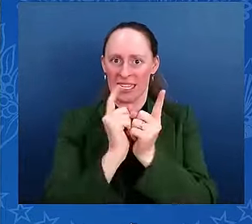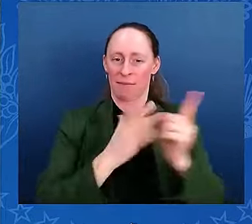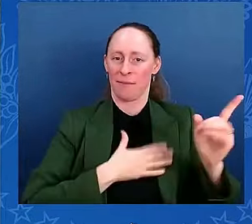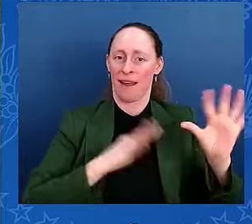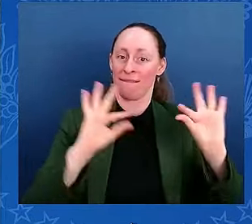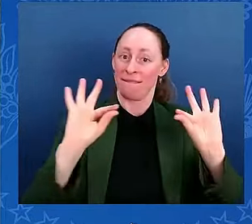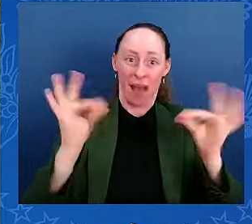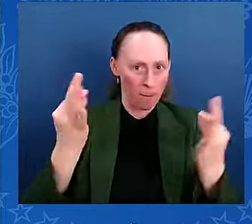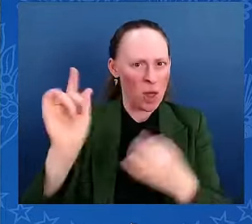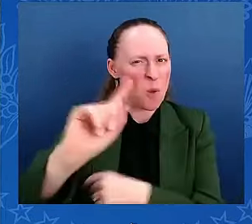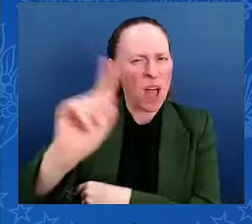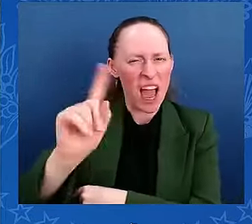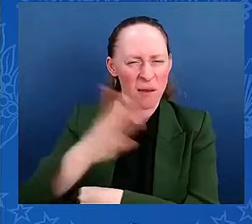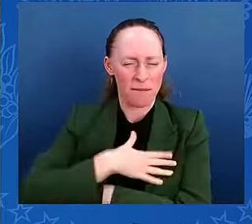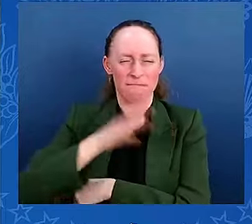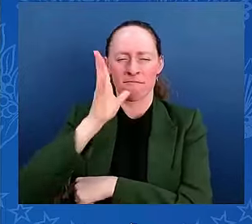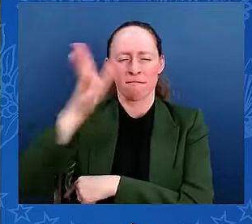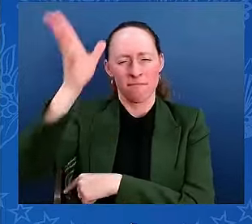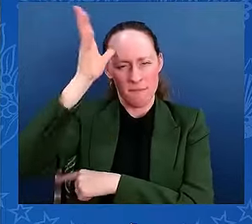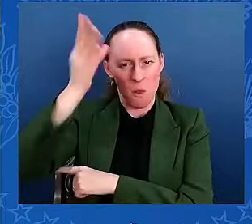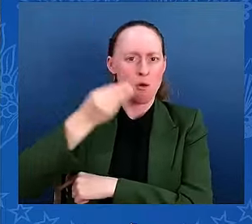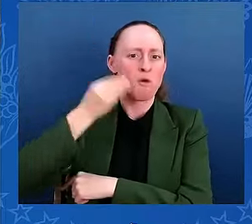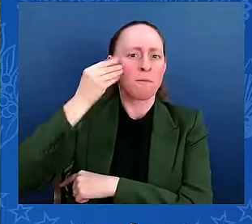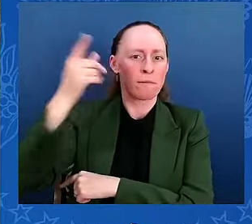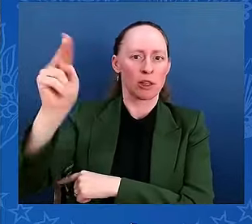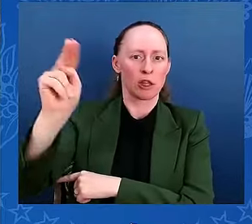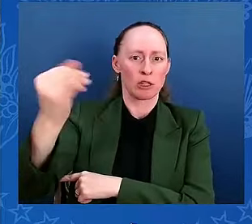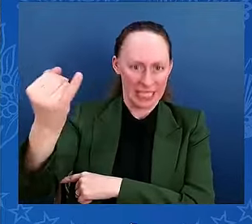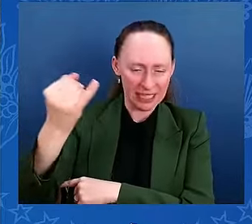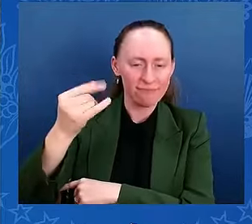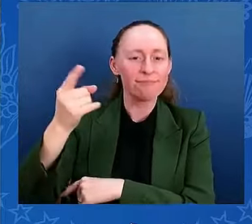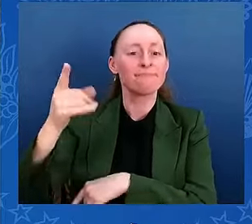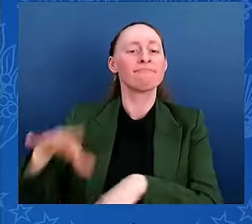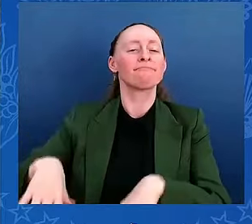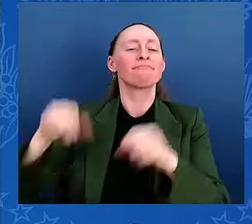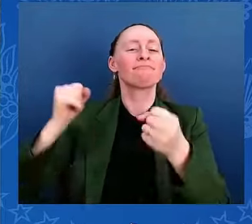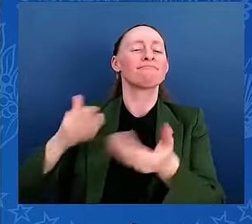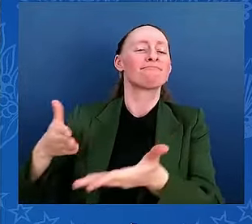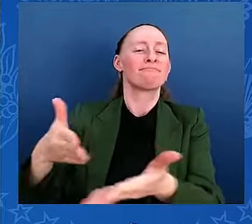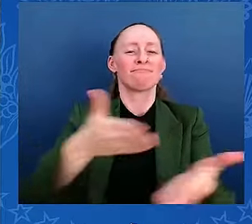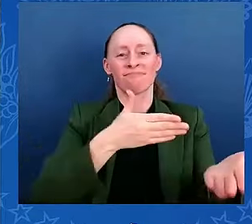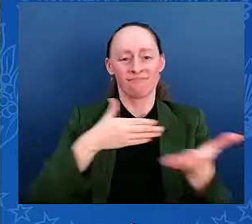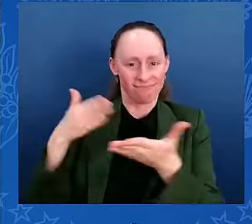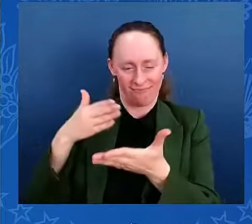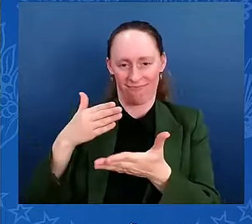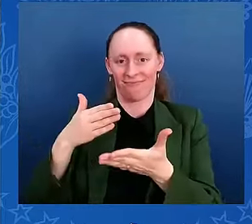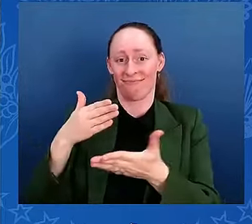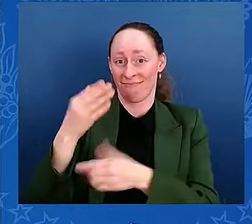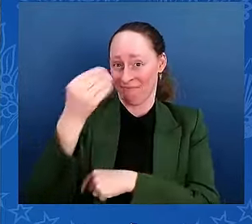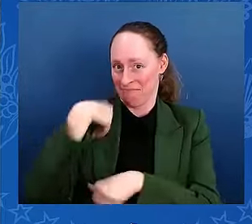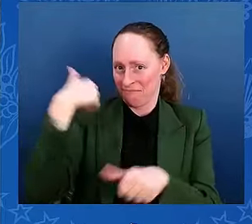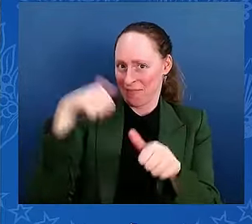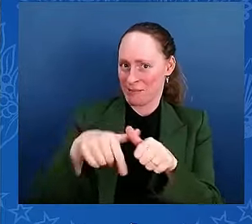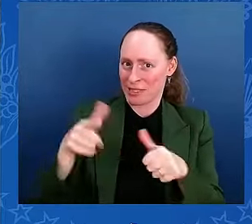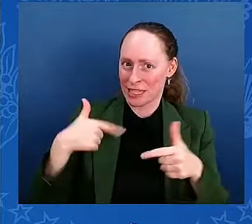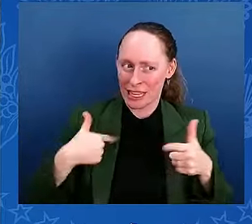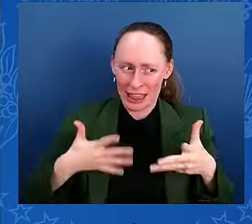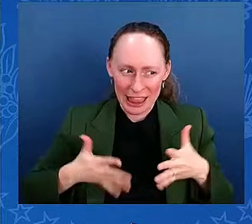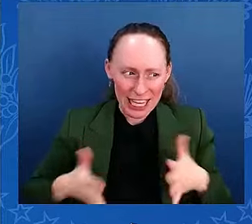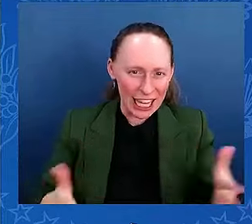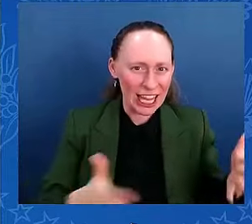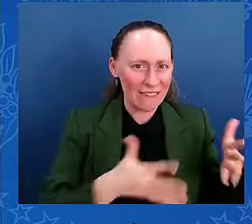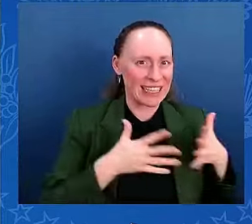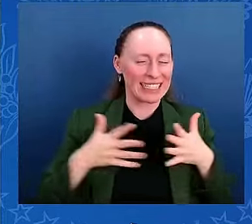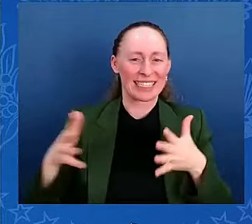Jersey. So I was pretty nervous, you know, about Joe coming to meet my family. But as soon as